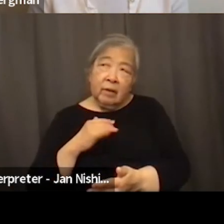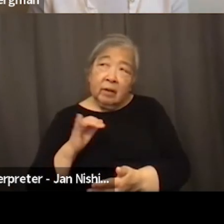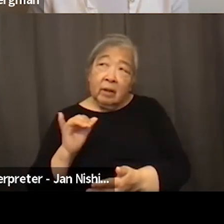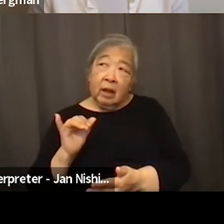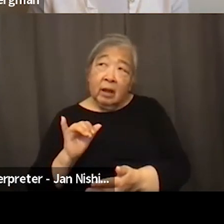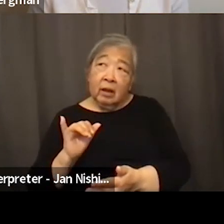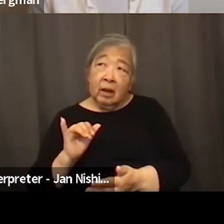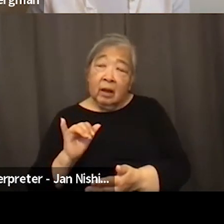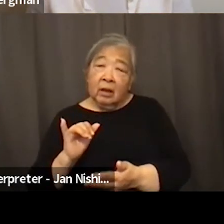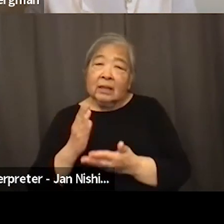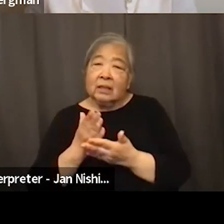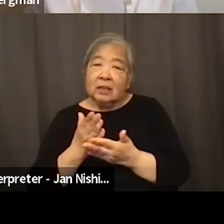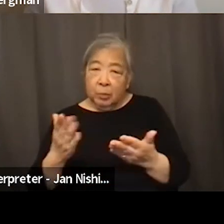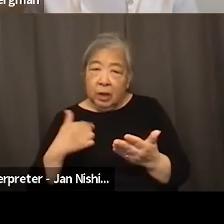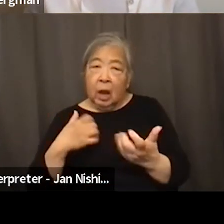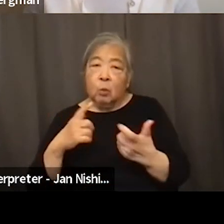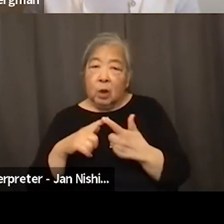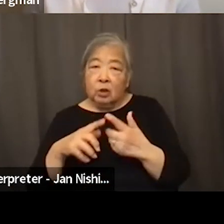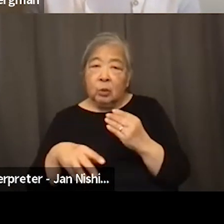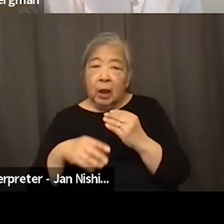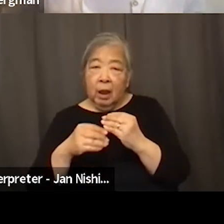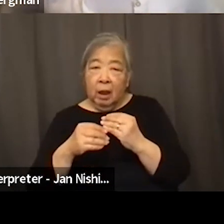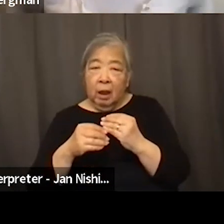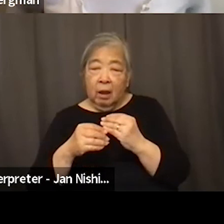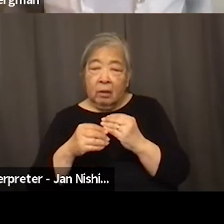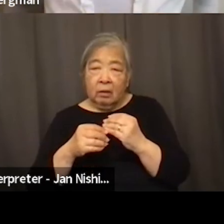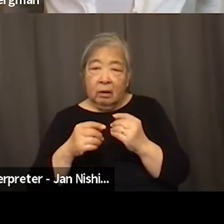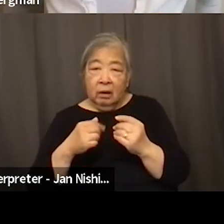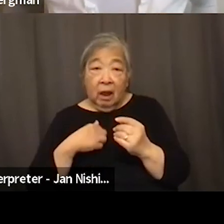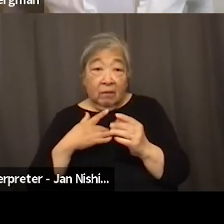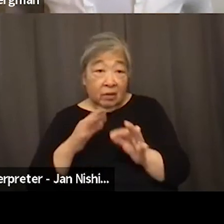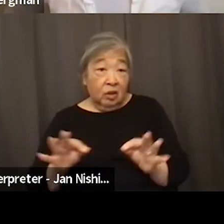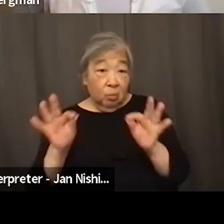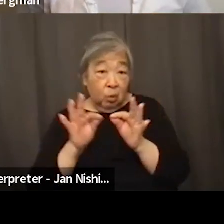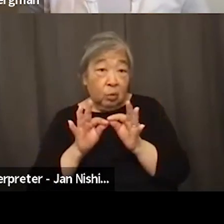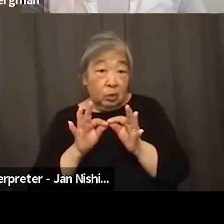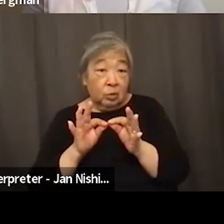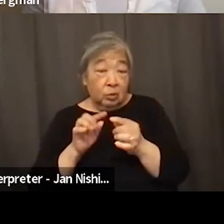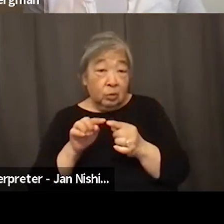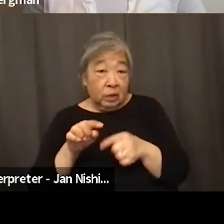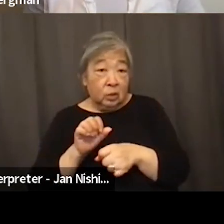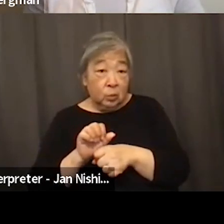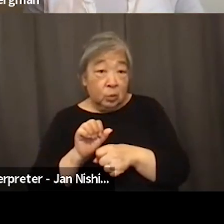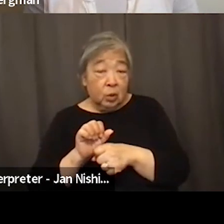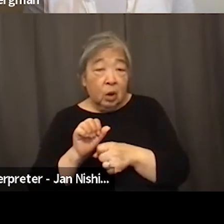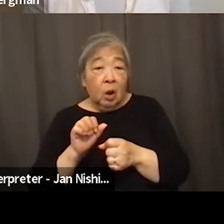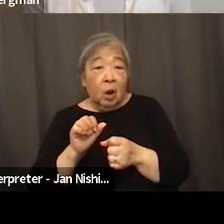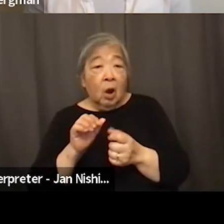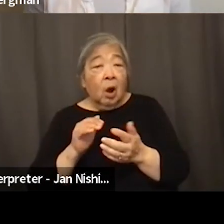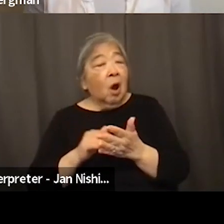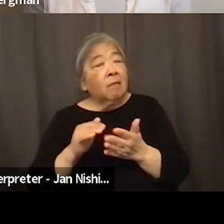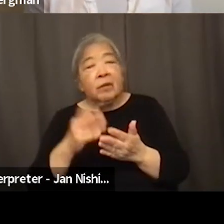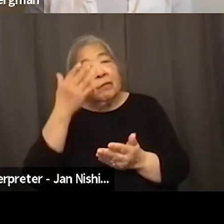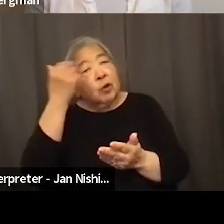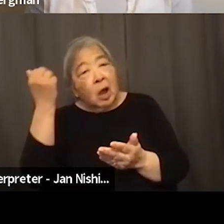something that I just want to add on that I feel like is really important to a lot of this work that is oftentimes forgotten